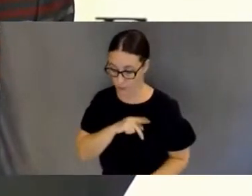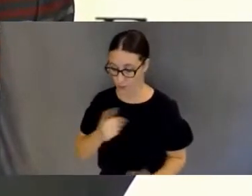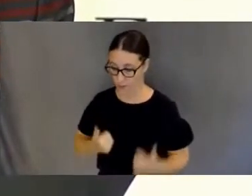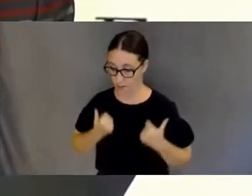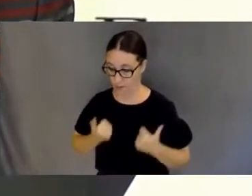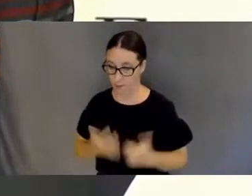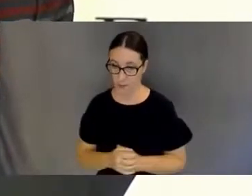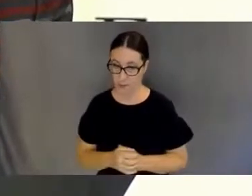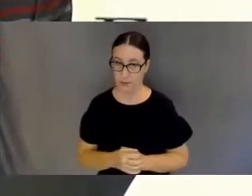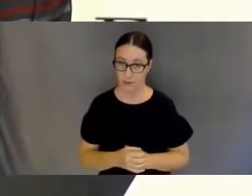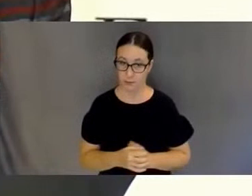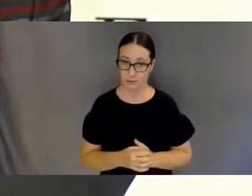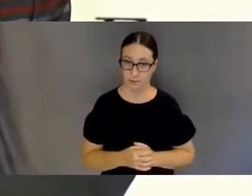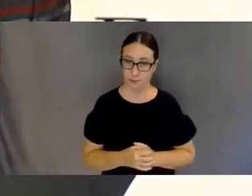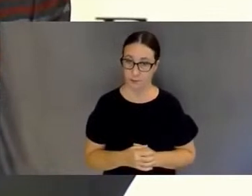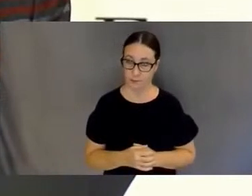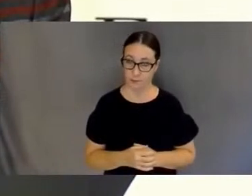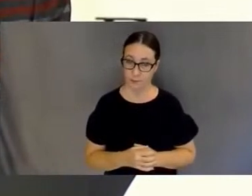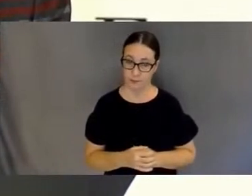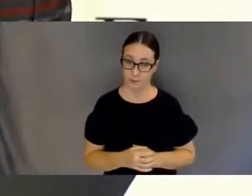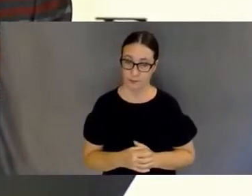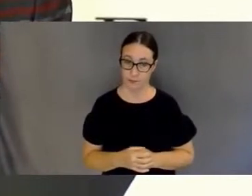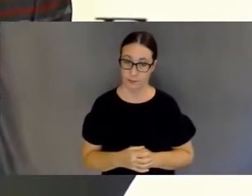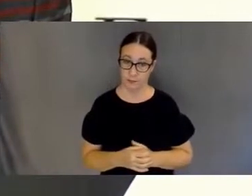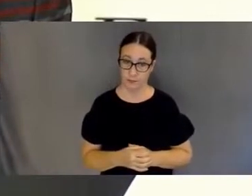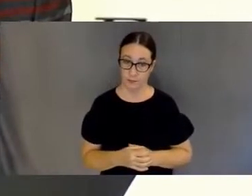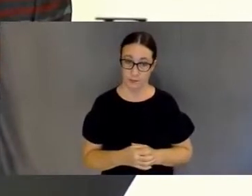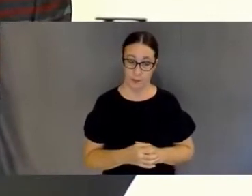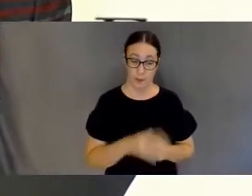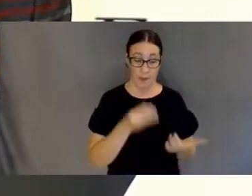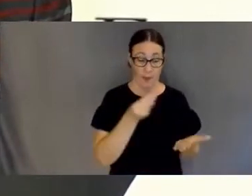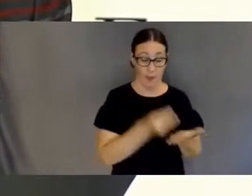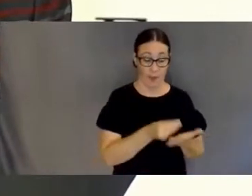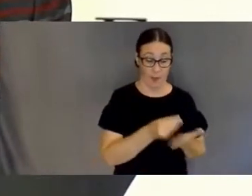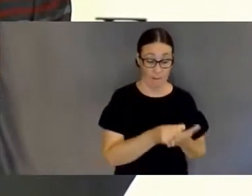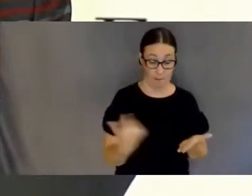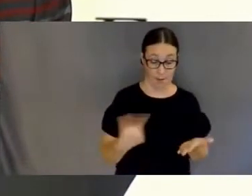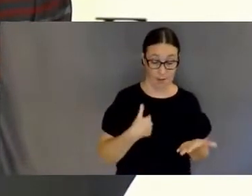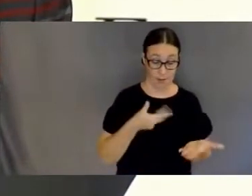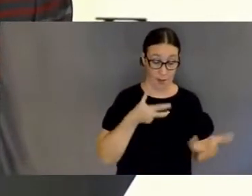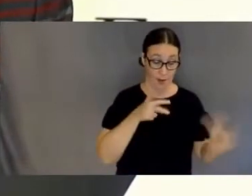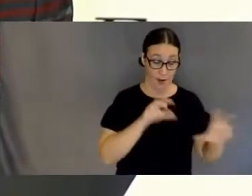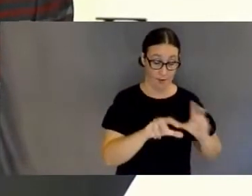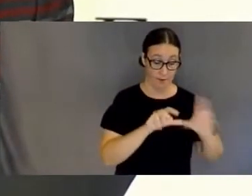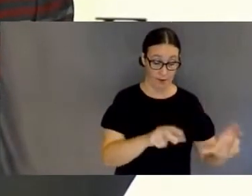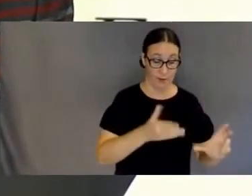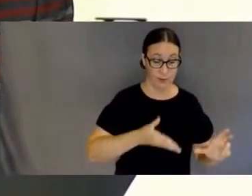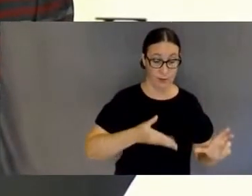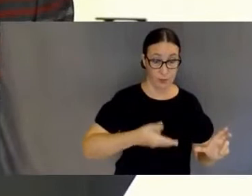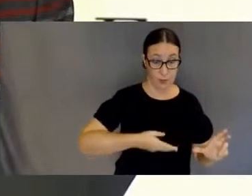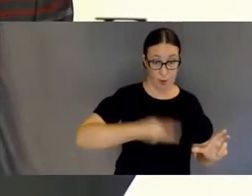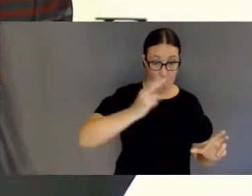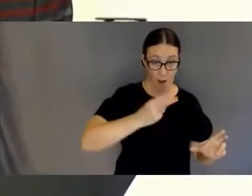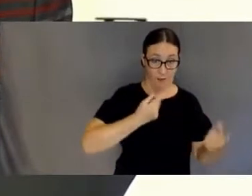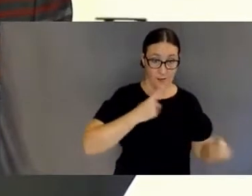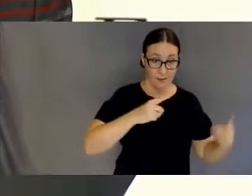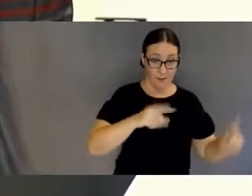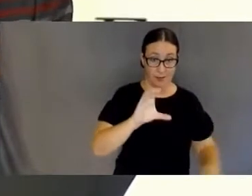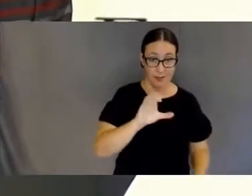draw a straight line from the money we're injecting into high-performing CDFIs and